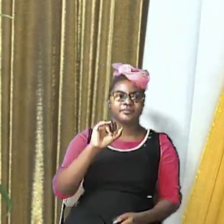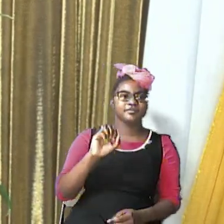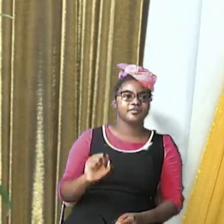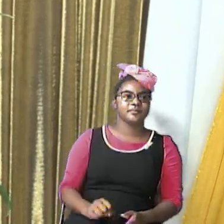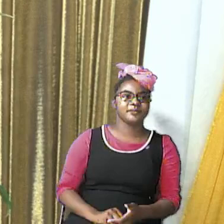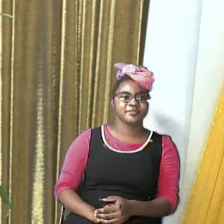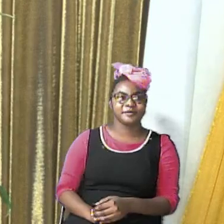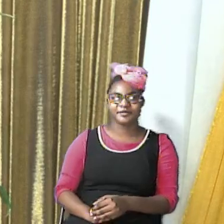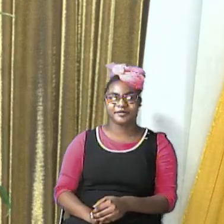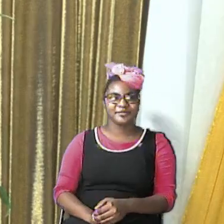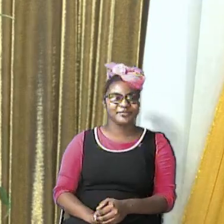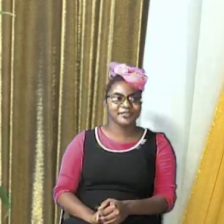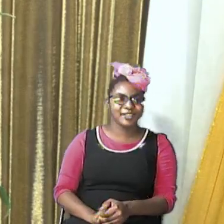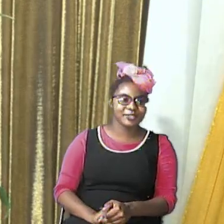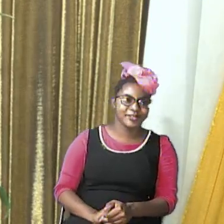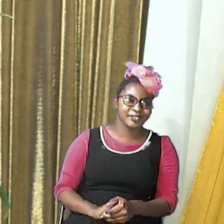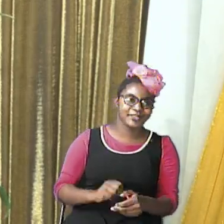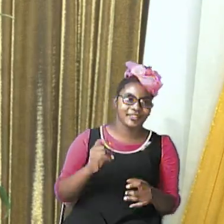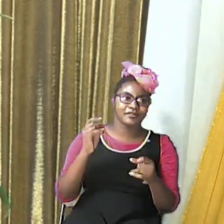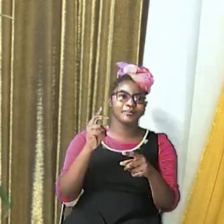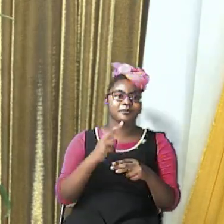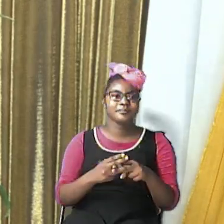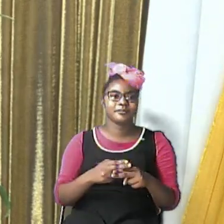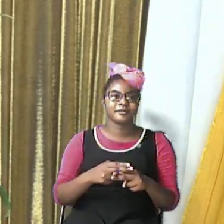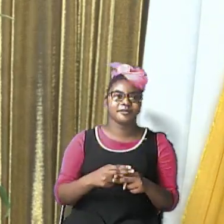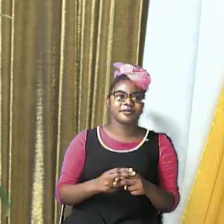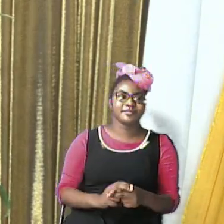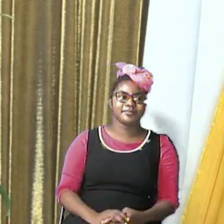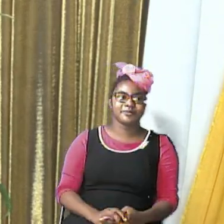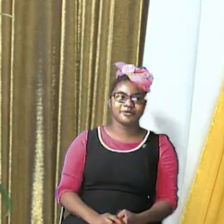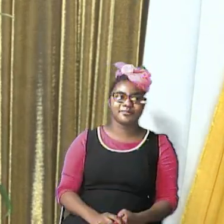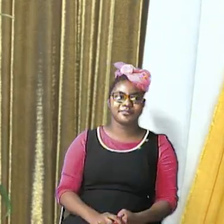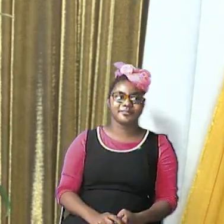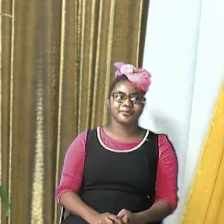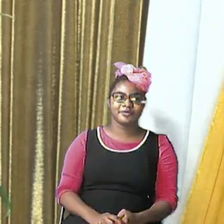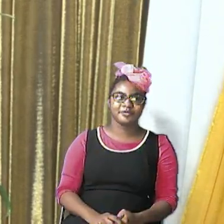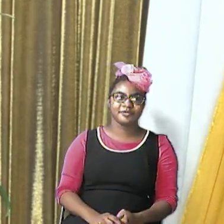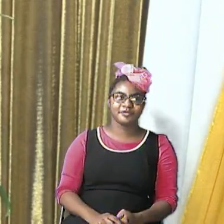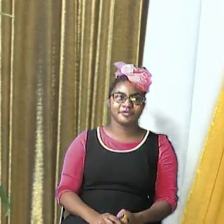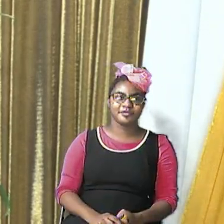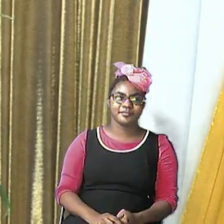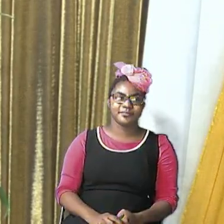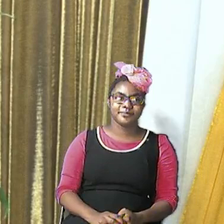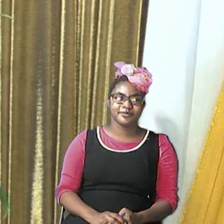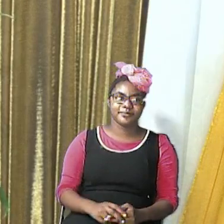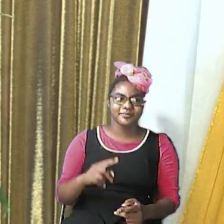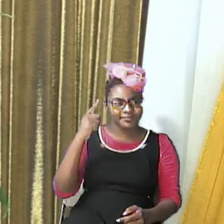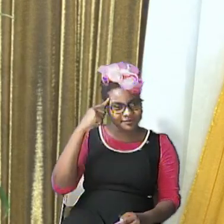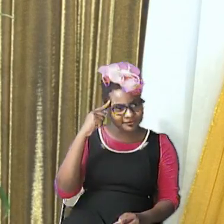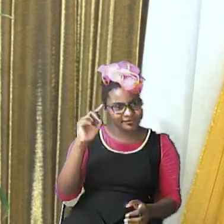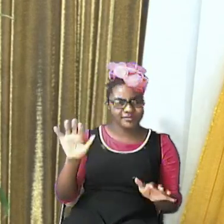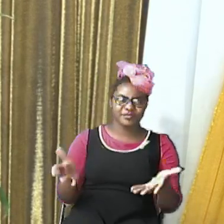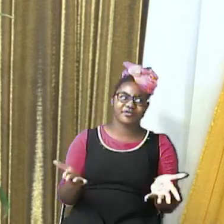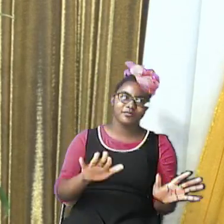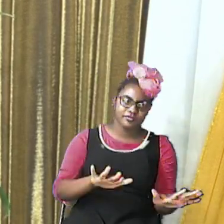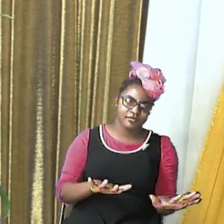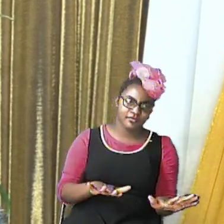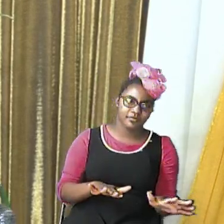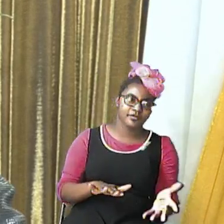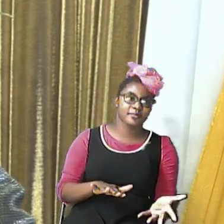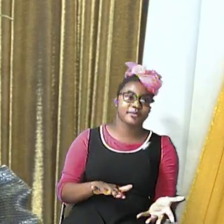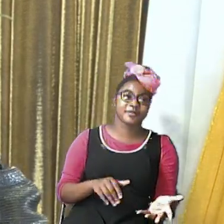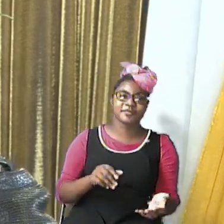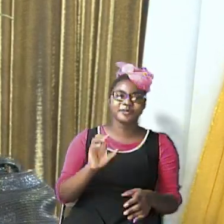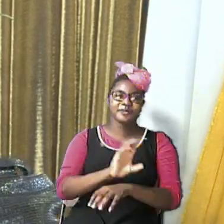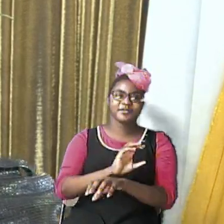other day, right? And I don't know what folks thought, he wasn't going to make it. But the Church of the Living God prayed. We